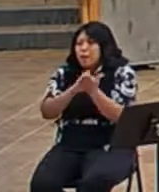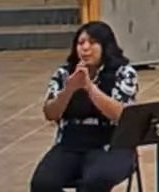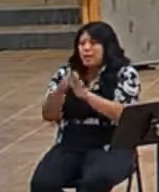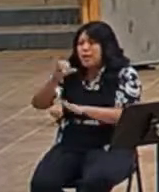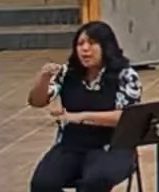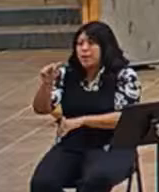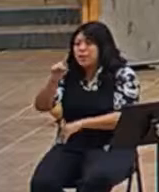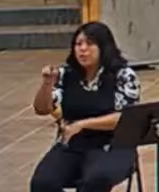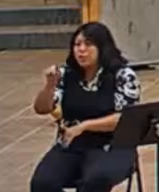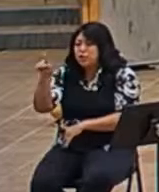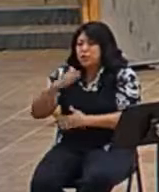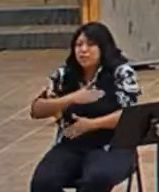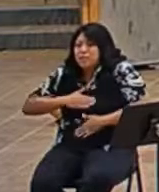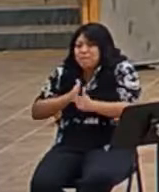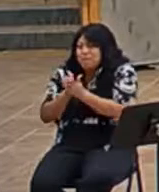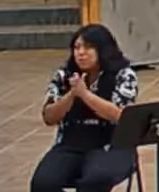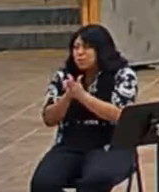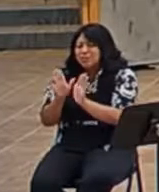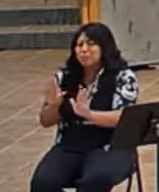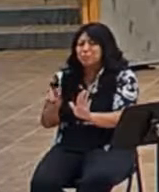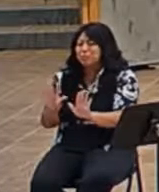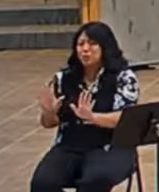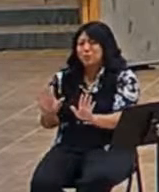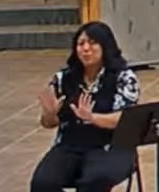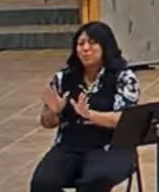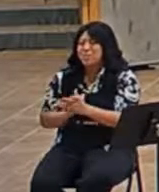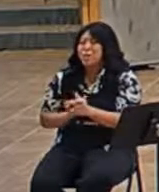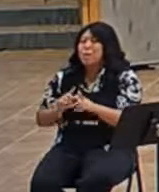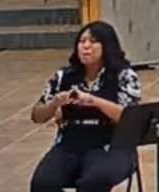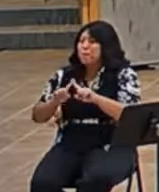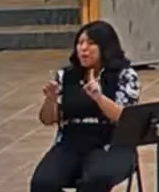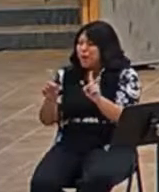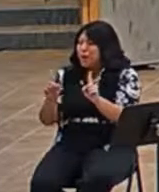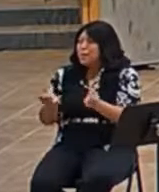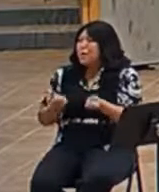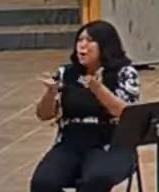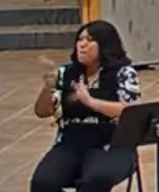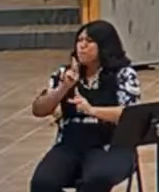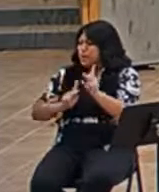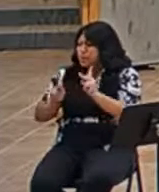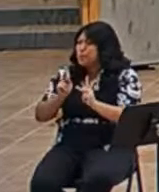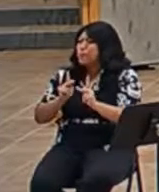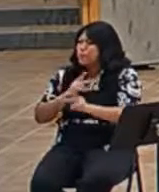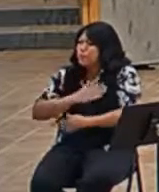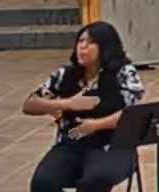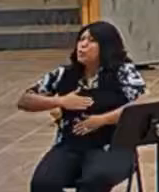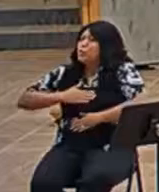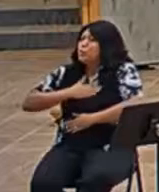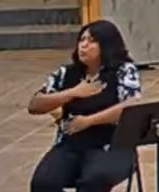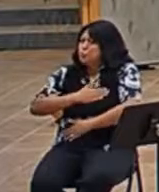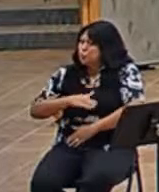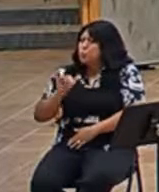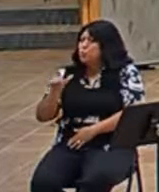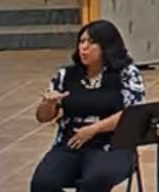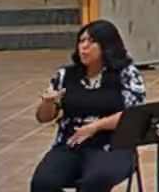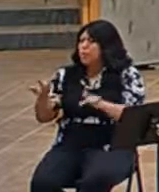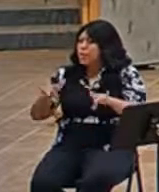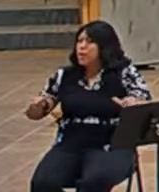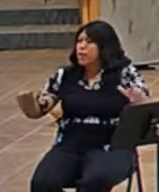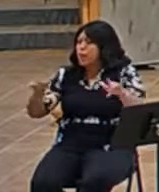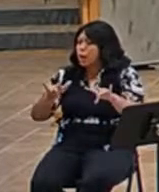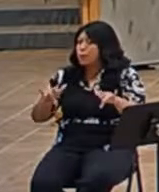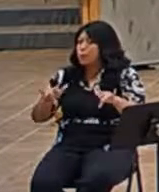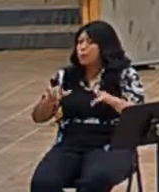became jazz enthusiasts because of it, right? But many did, and many, because of this